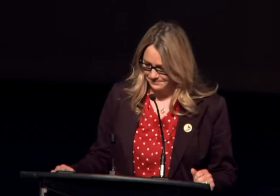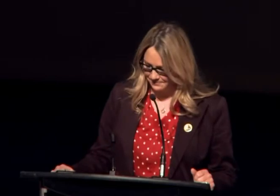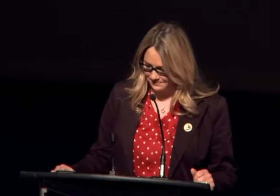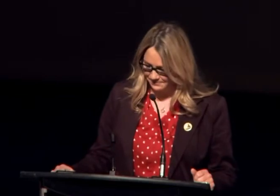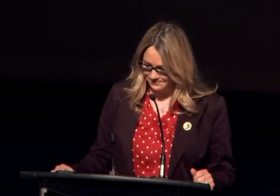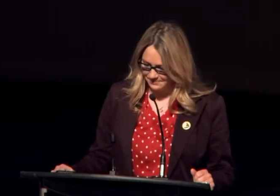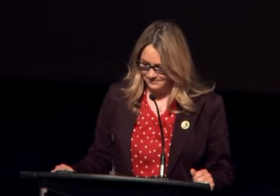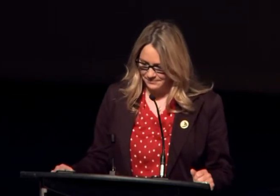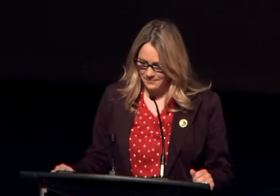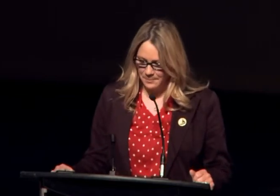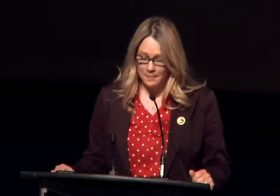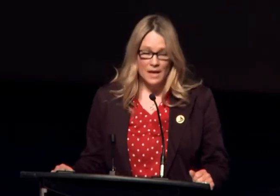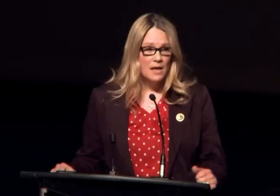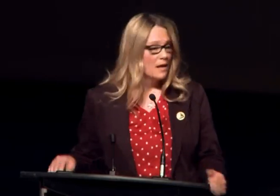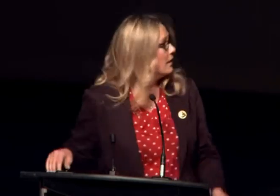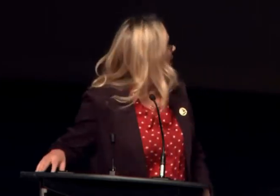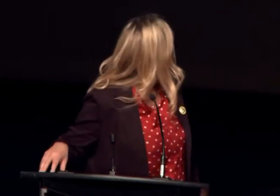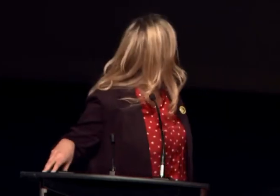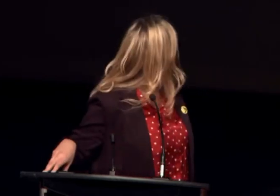vision.